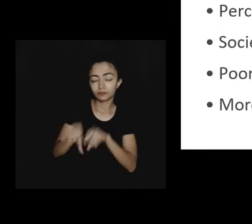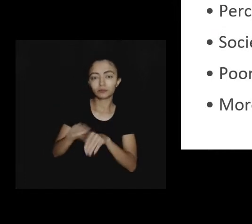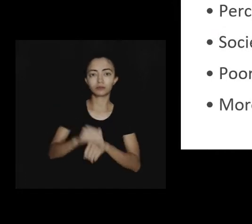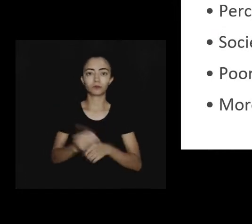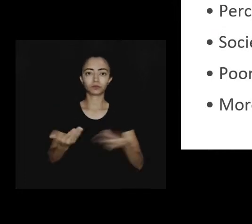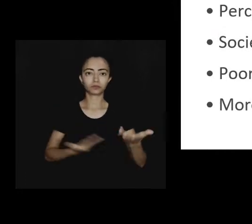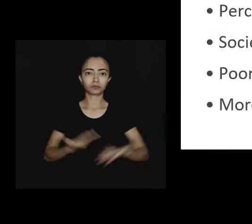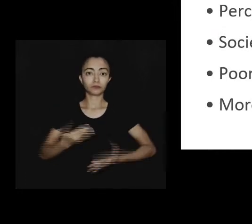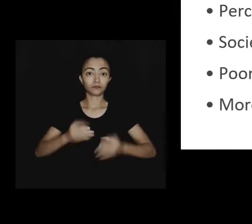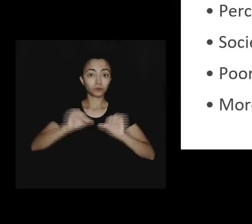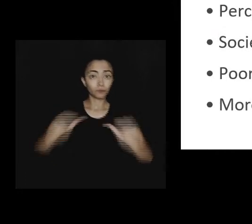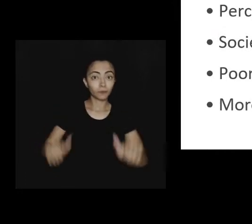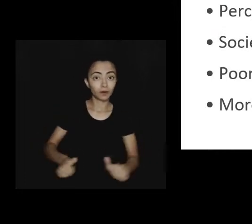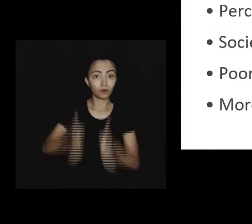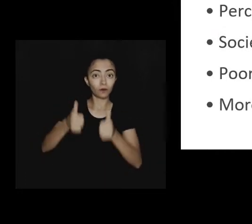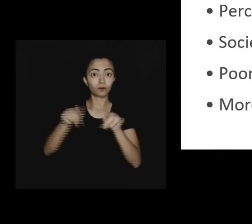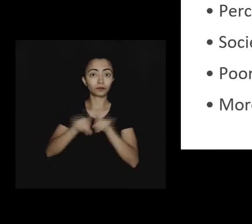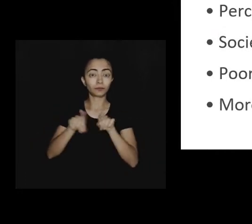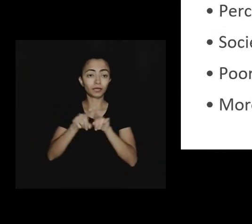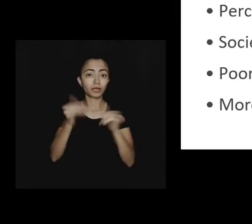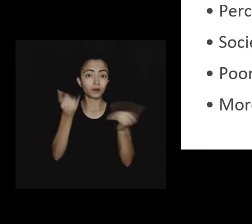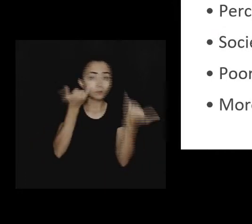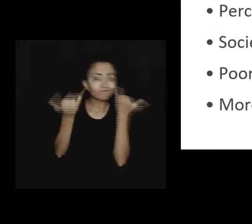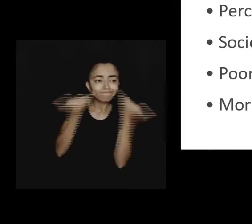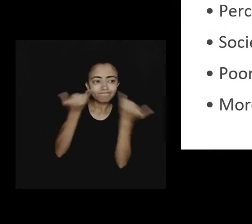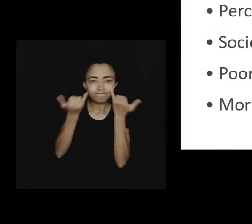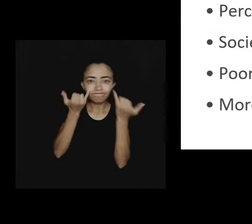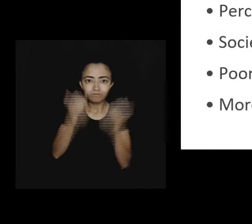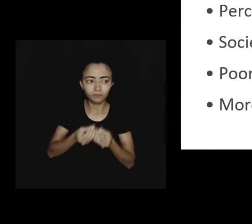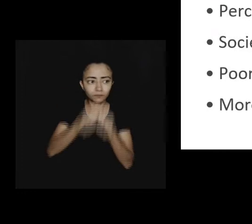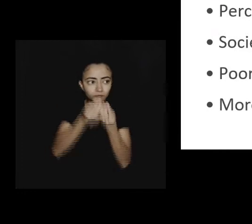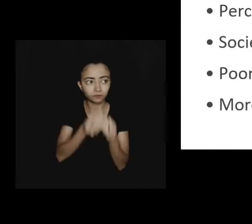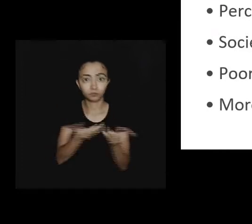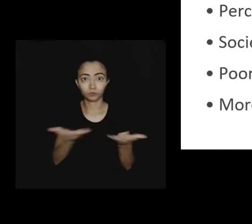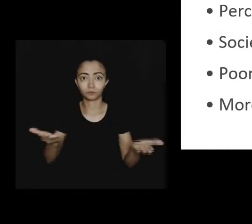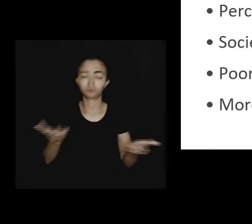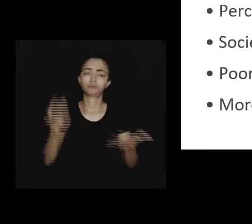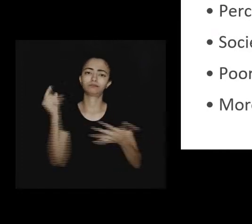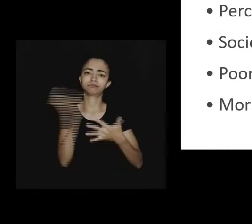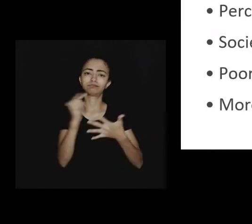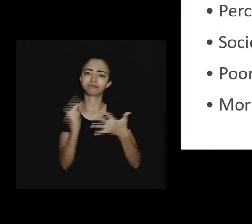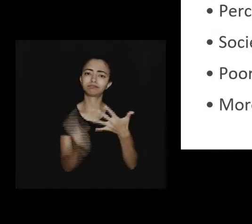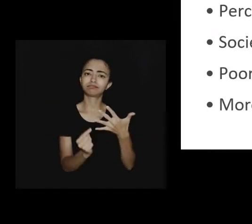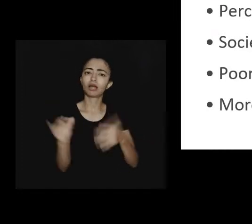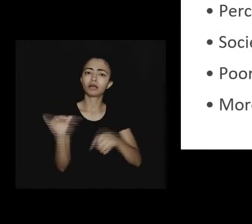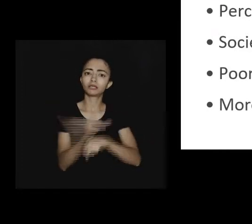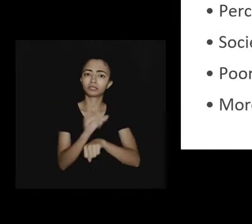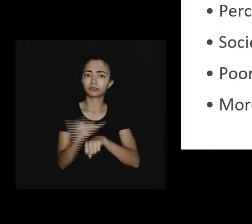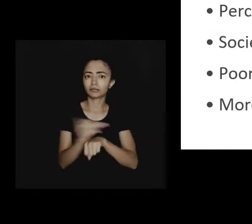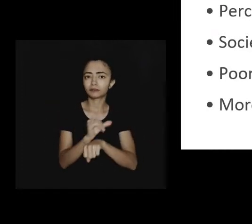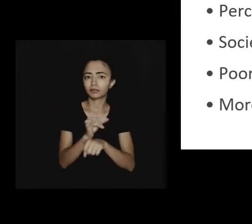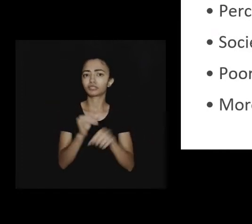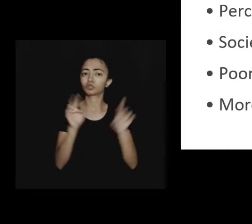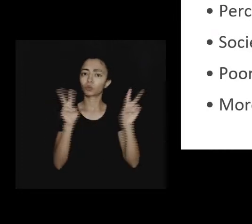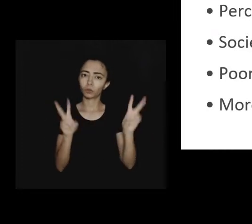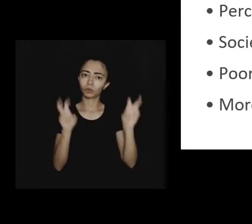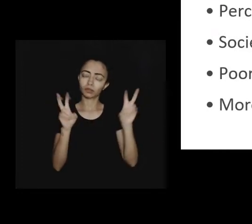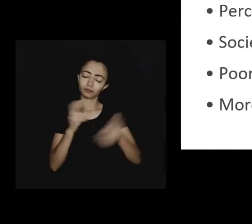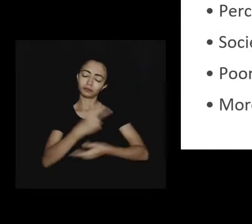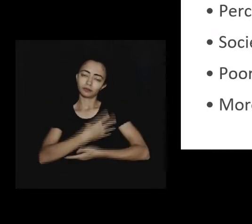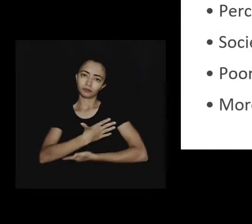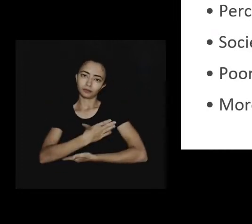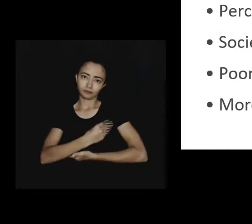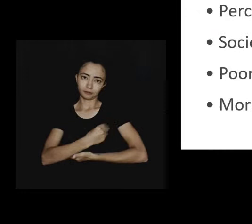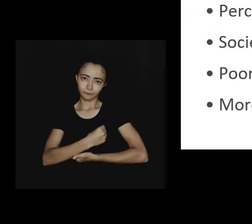journeys. But we also know that one of the key barriers that is driving the lack of breastfeeding is the continued marketing